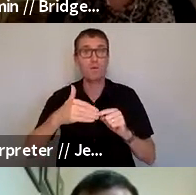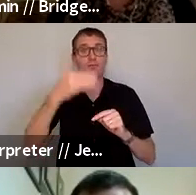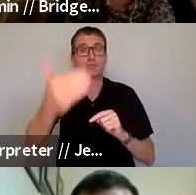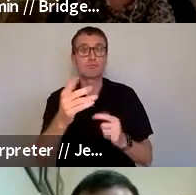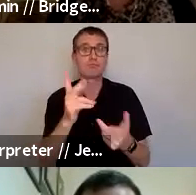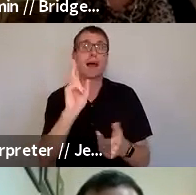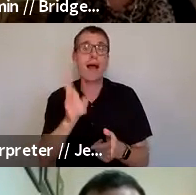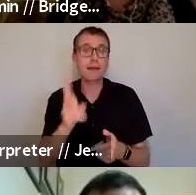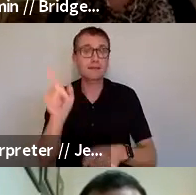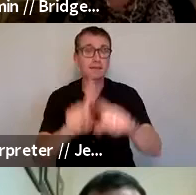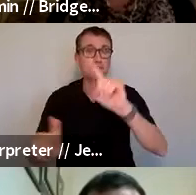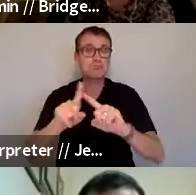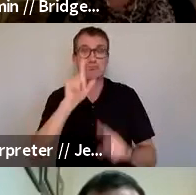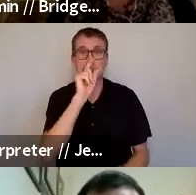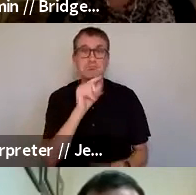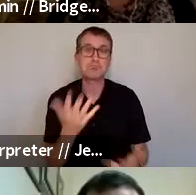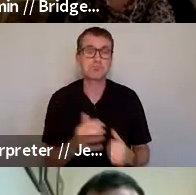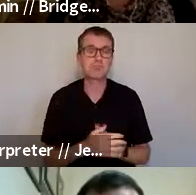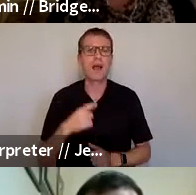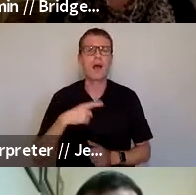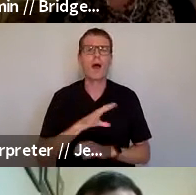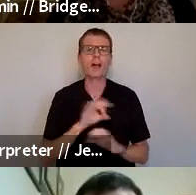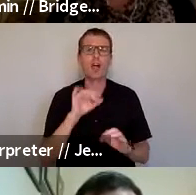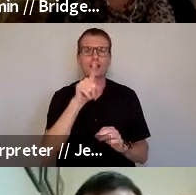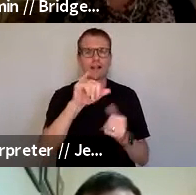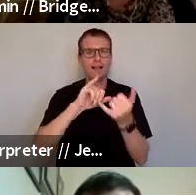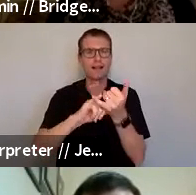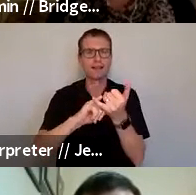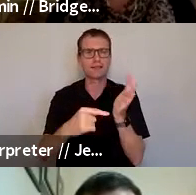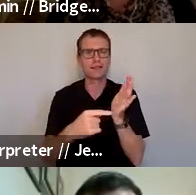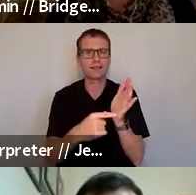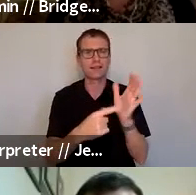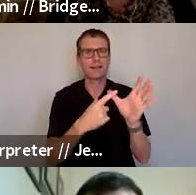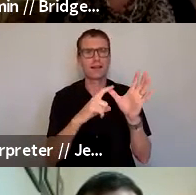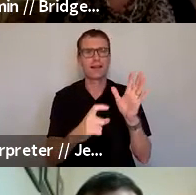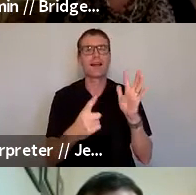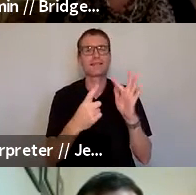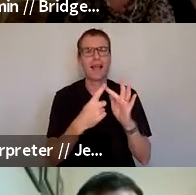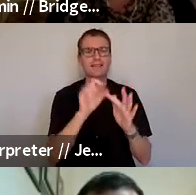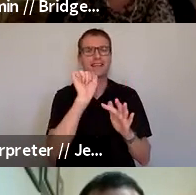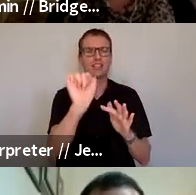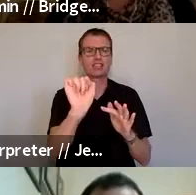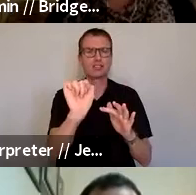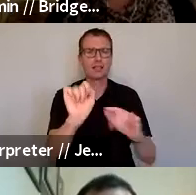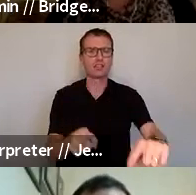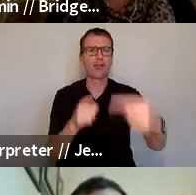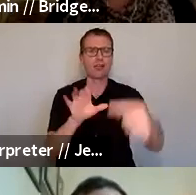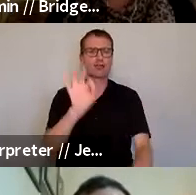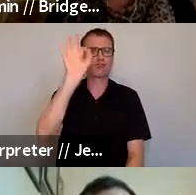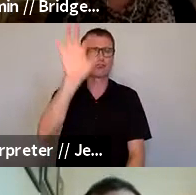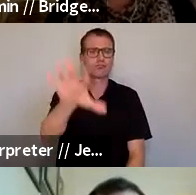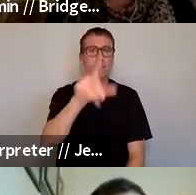example, wouldn't it be wonderful to take Stace's challenge there and find some artists from